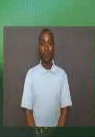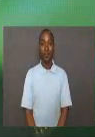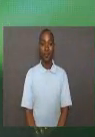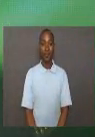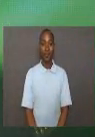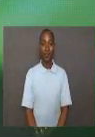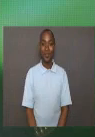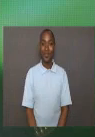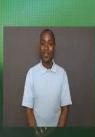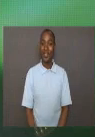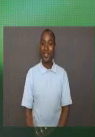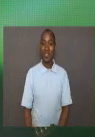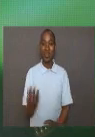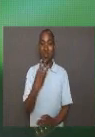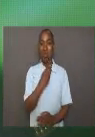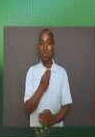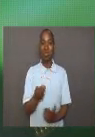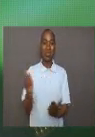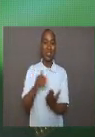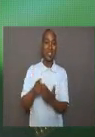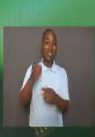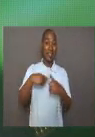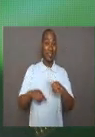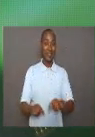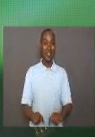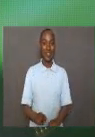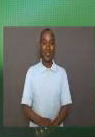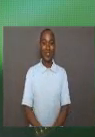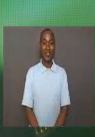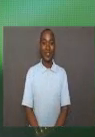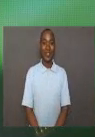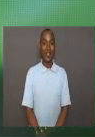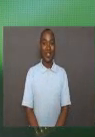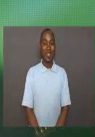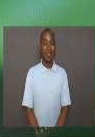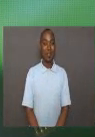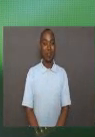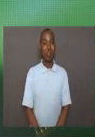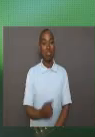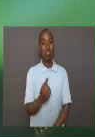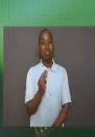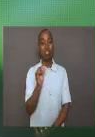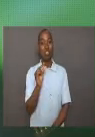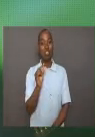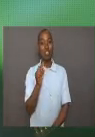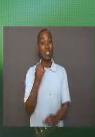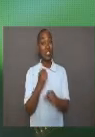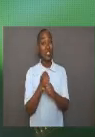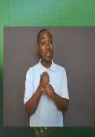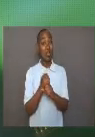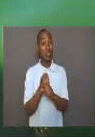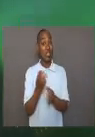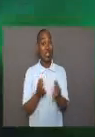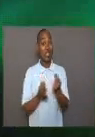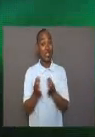It is nice to have you back, students. There are a few functions that you could have